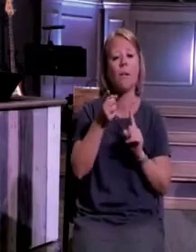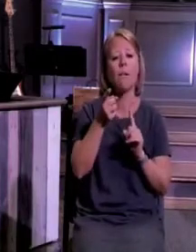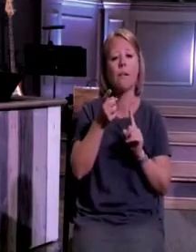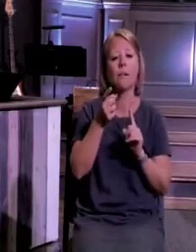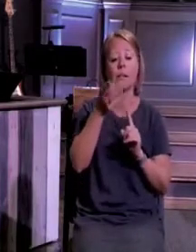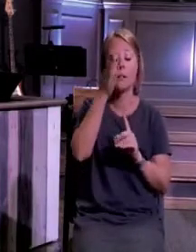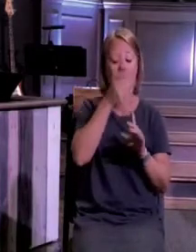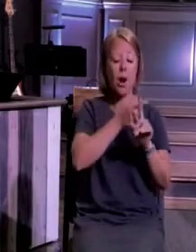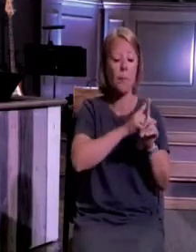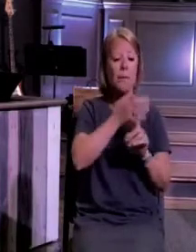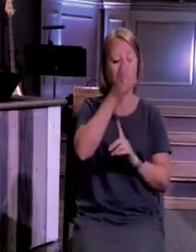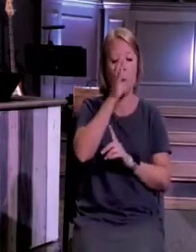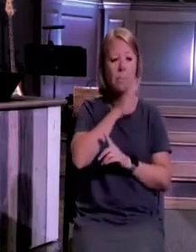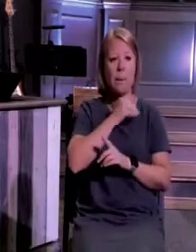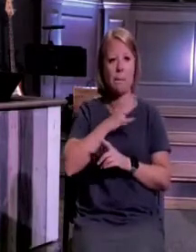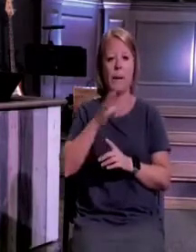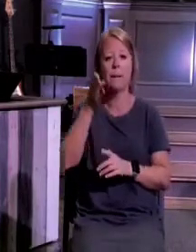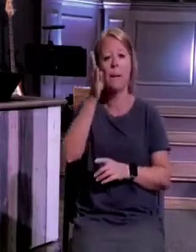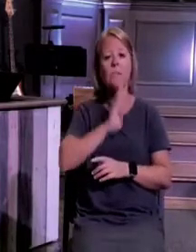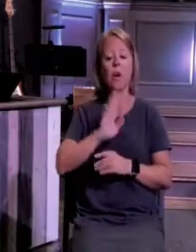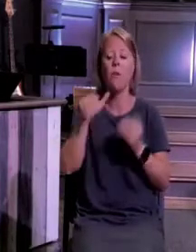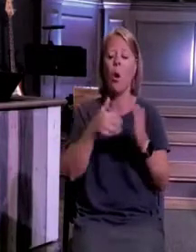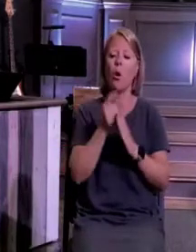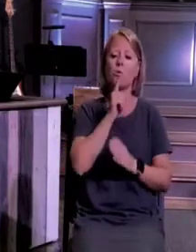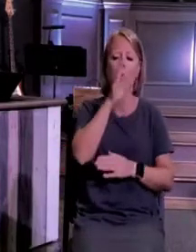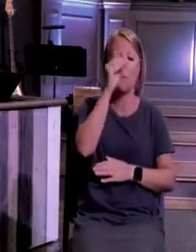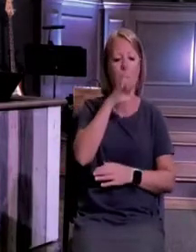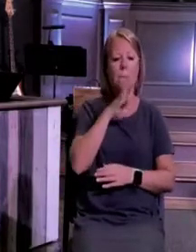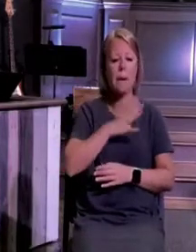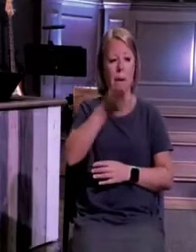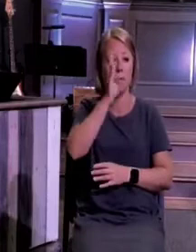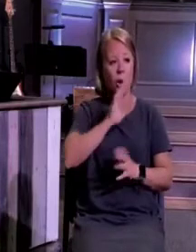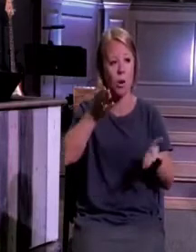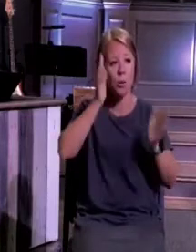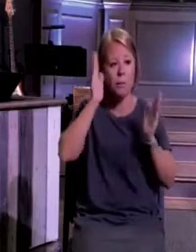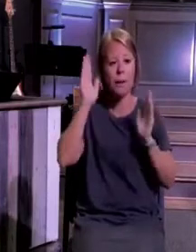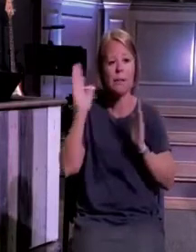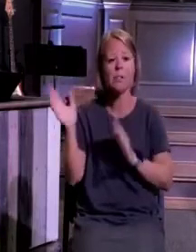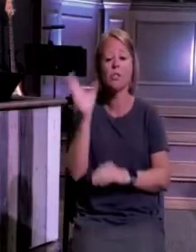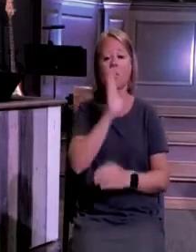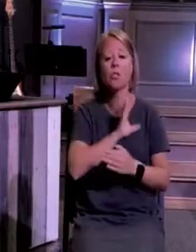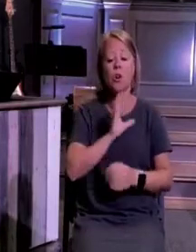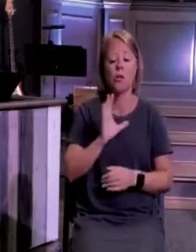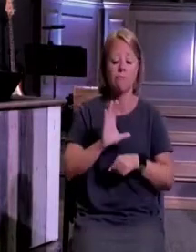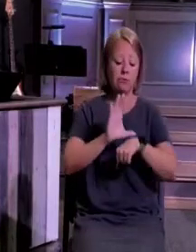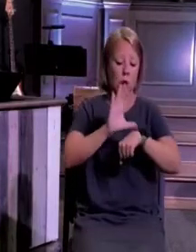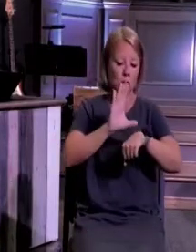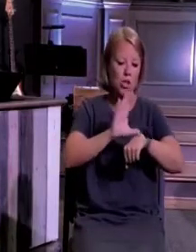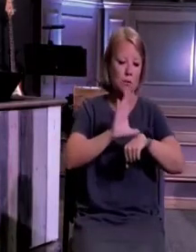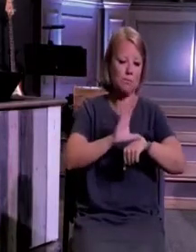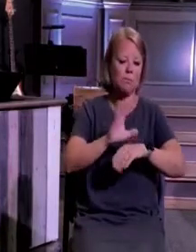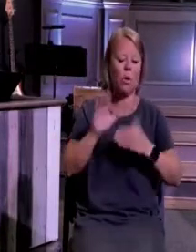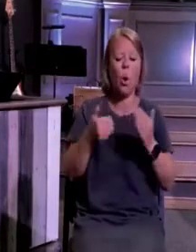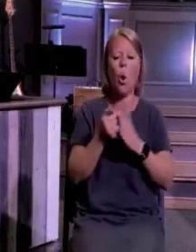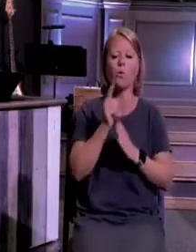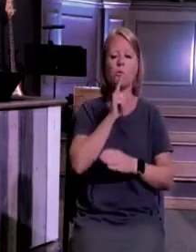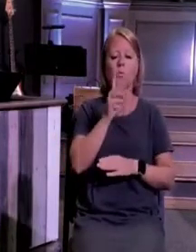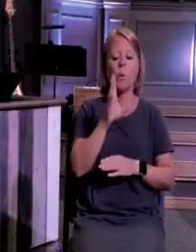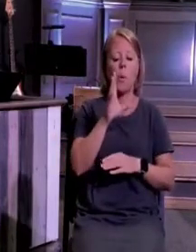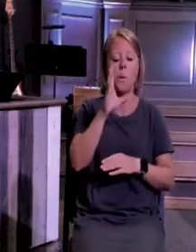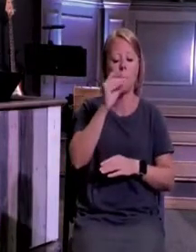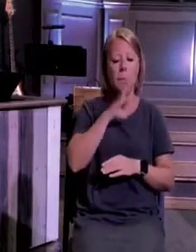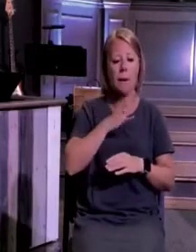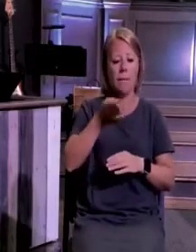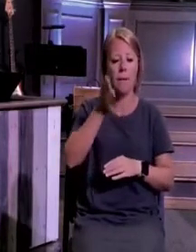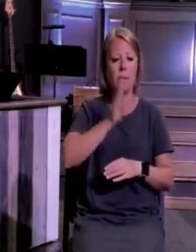the end of time. All true men of God, are you listening to me, church? All true men of God are on the